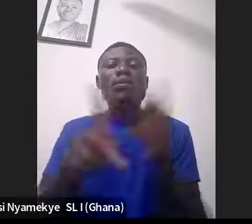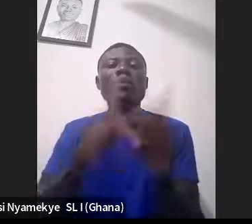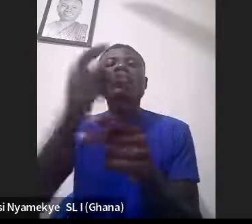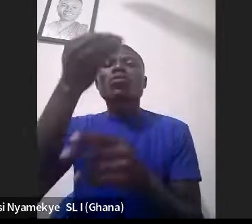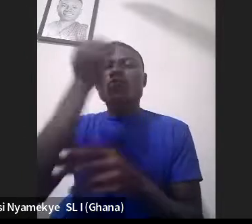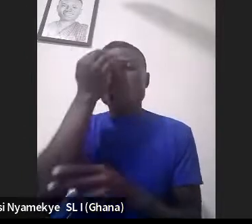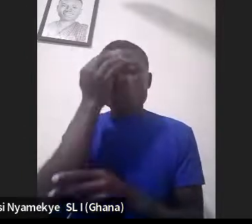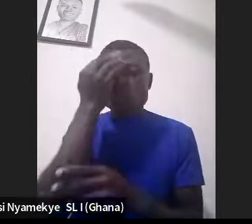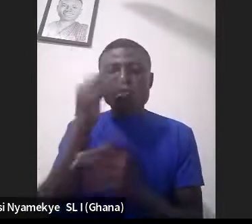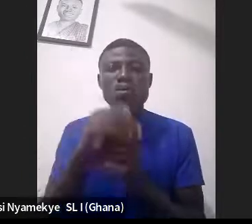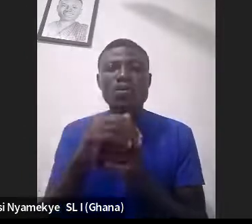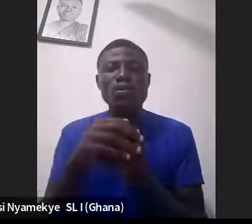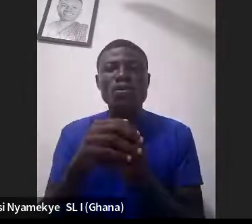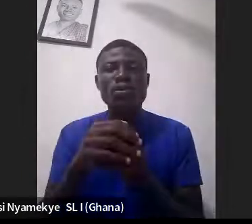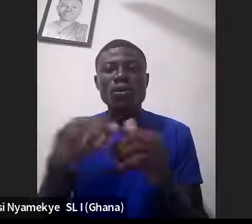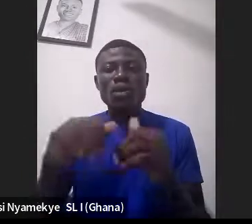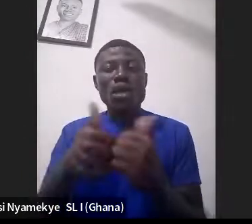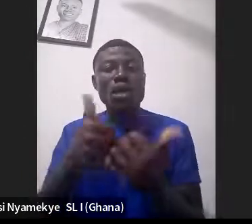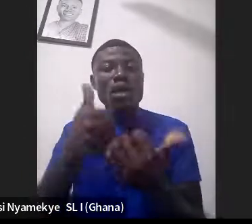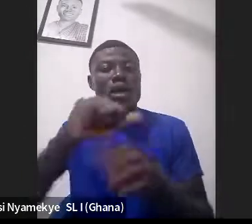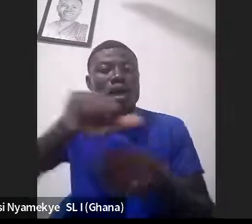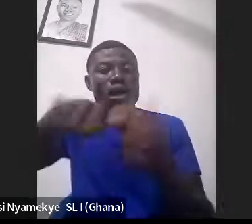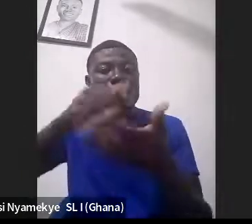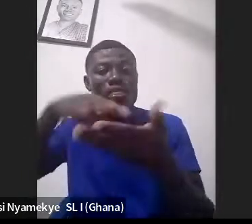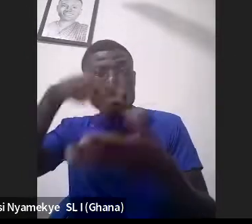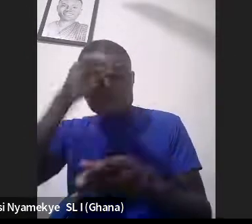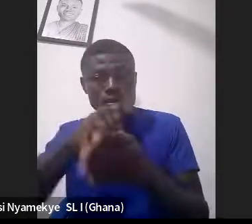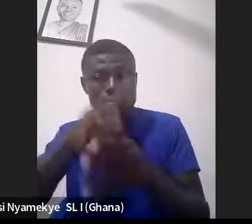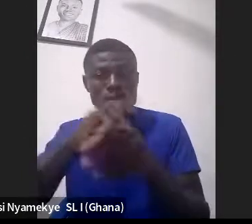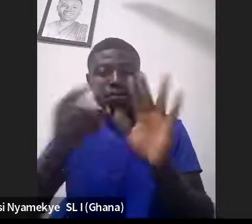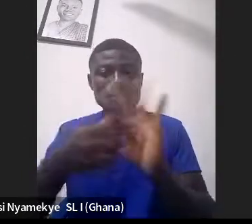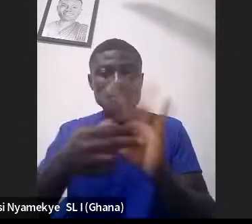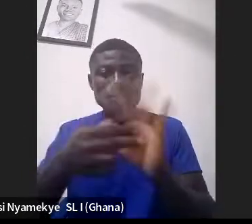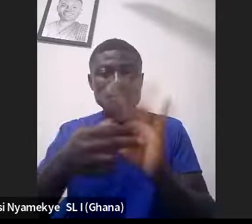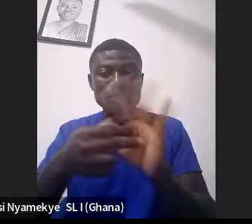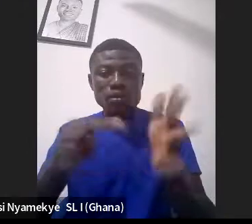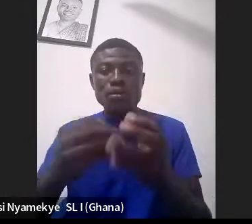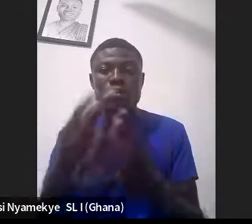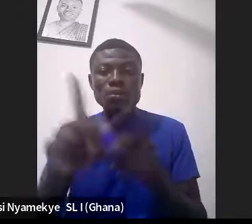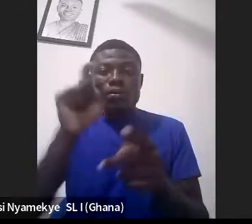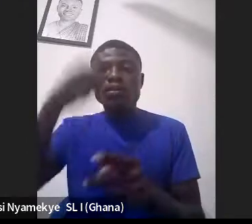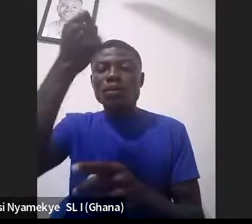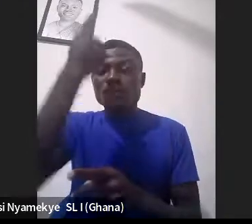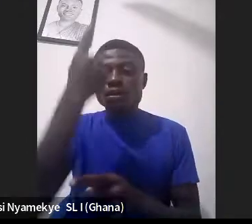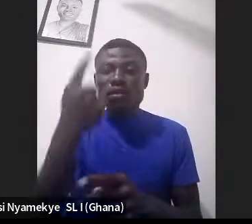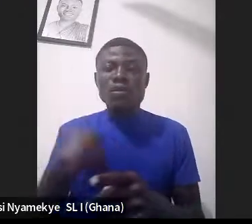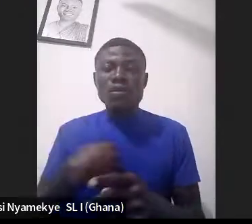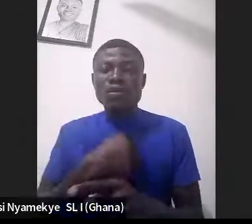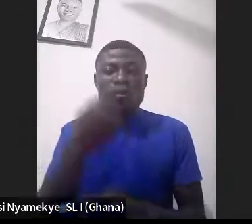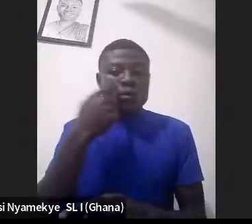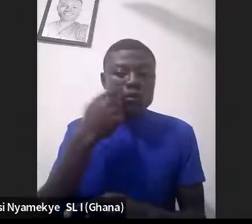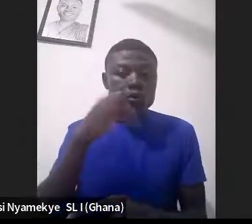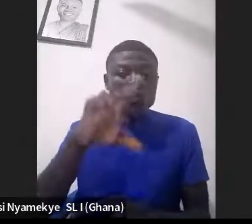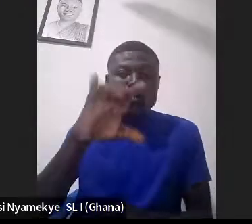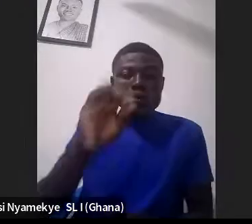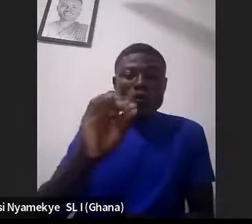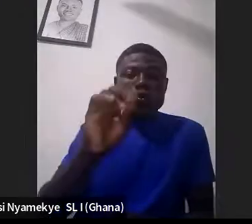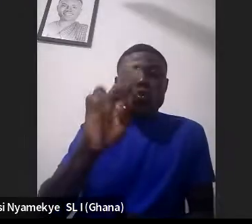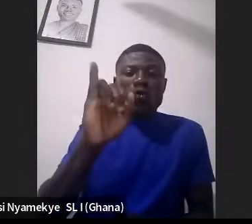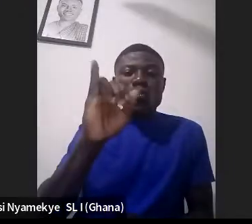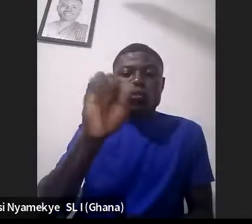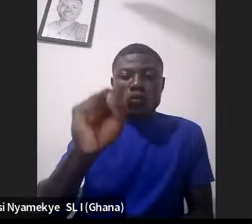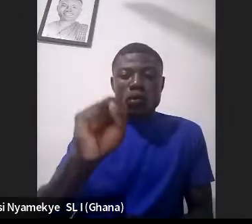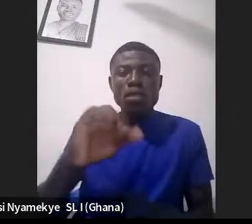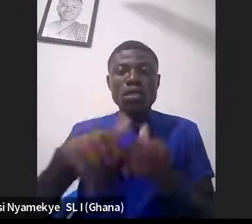of dyslexia, what it means to a lot of people. I can see Louis also on the call, on the meeting.